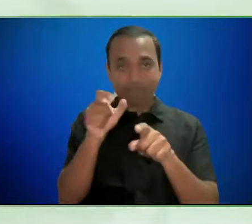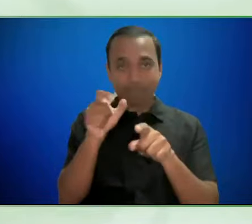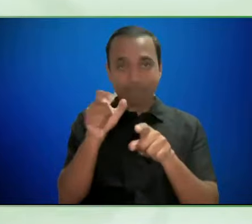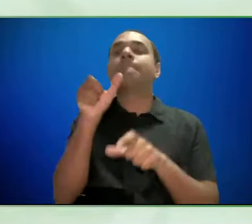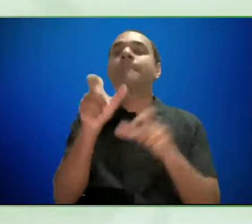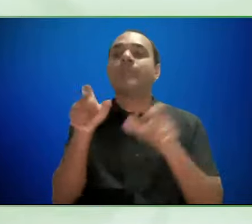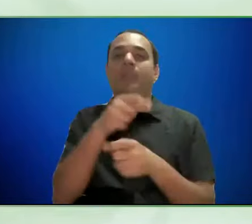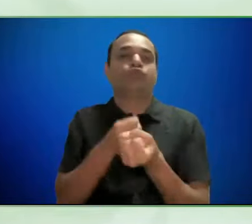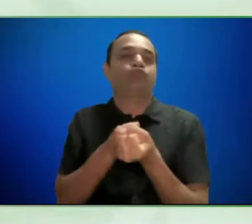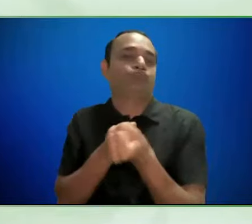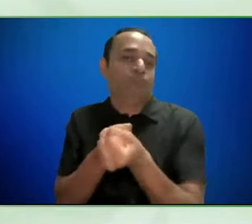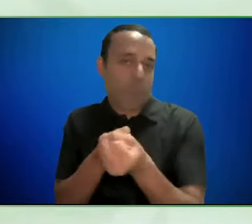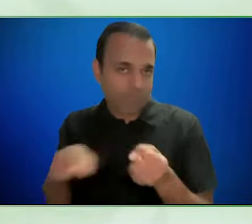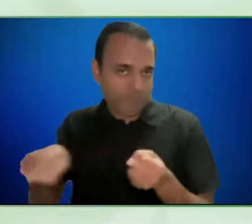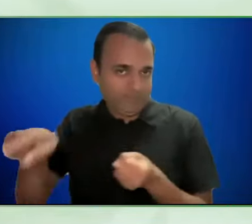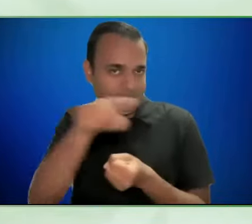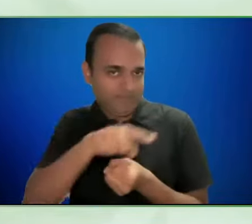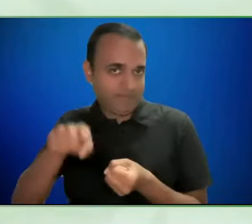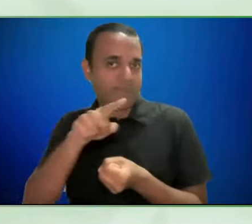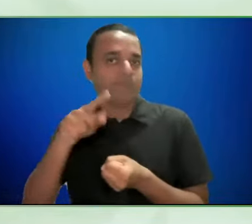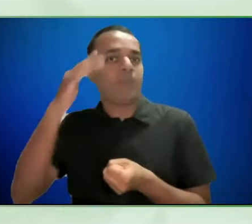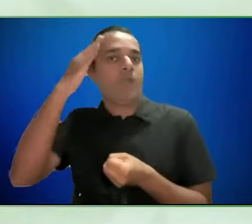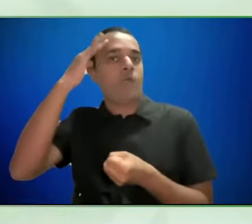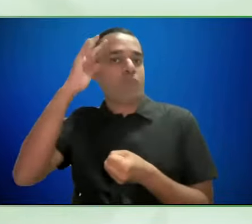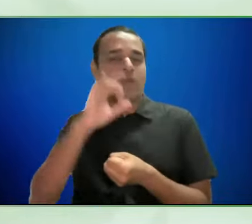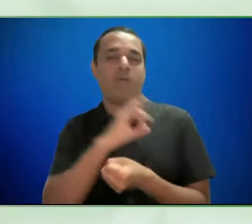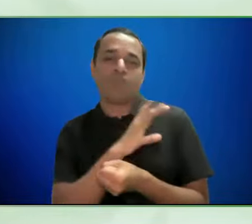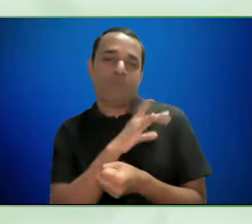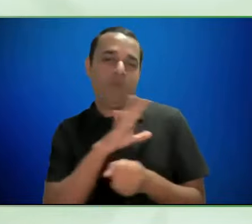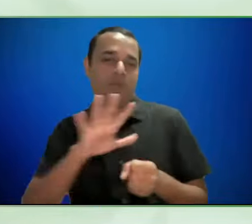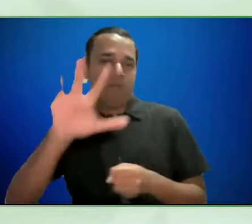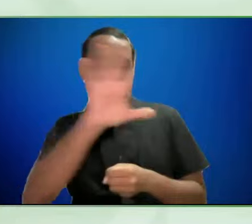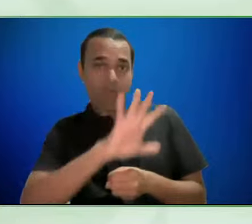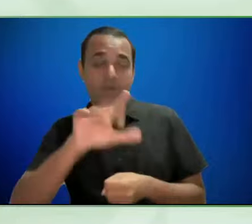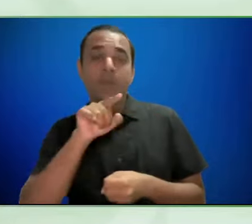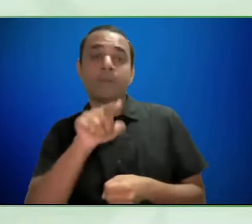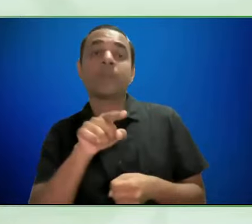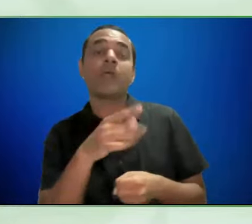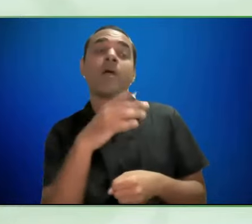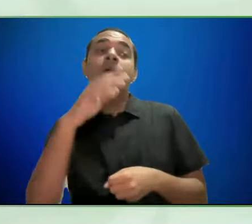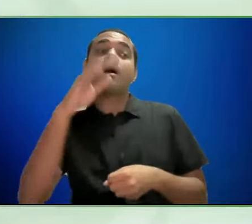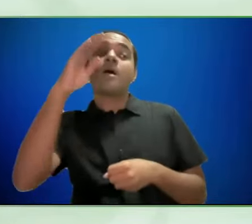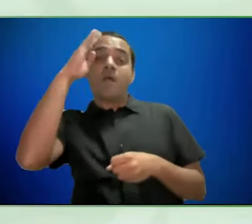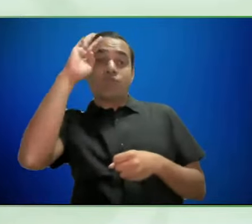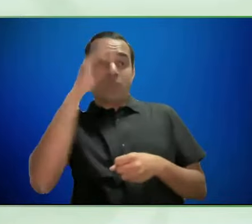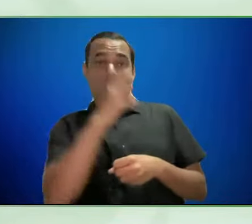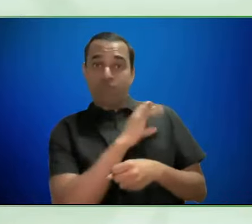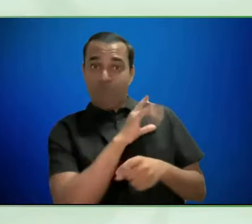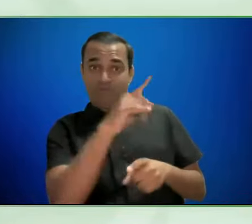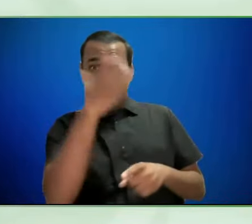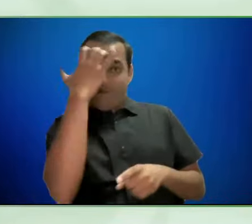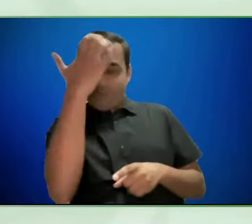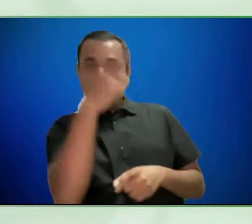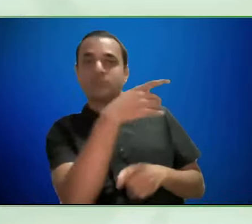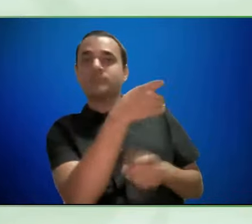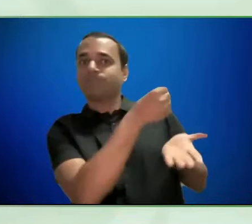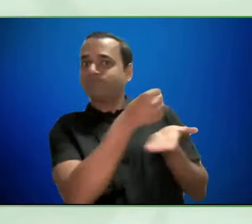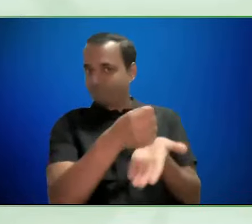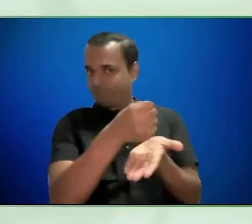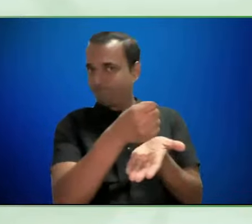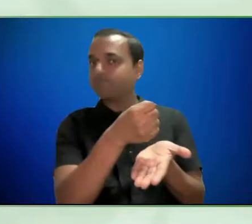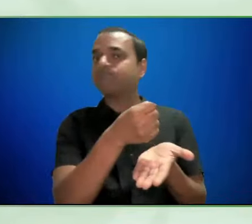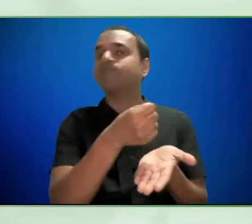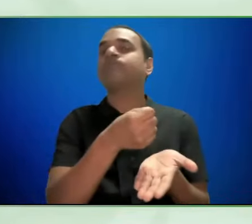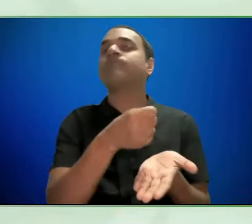us. Yeah. We do have a board of seven yes. people who help to guide us, and we have others who help. But yeah. really, it's just a two-man team.